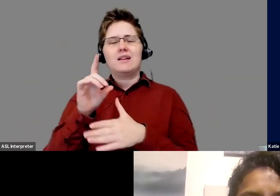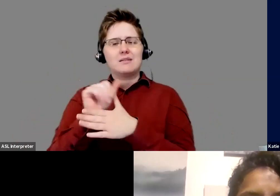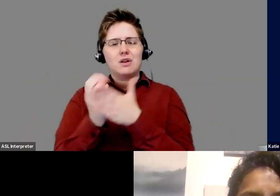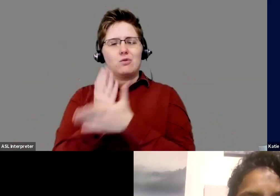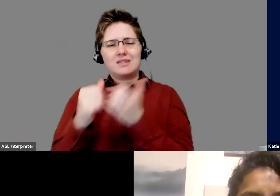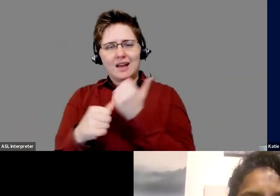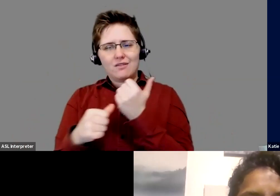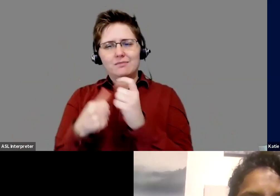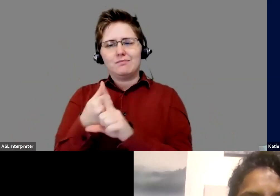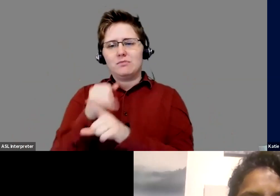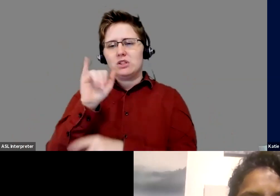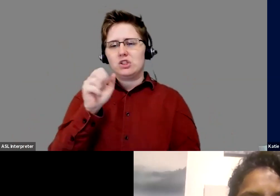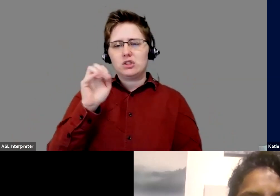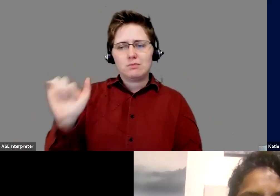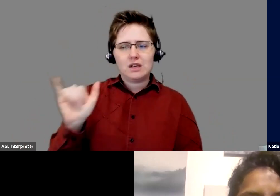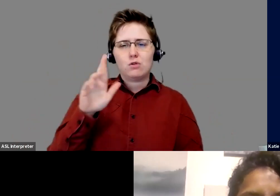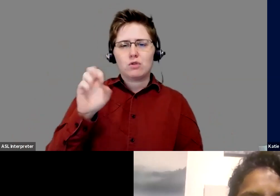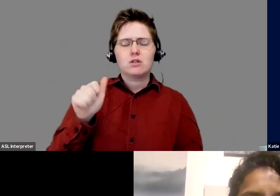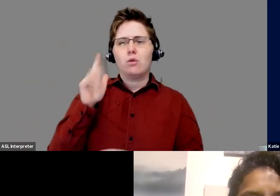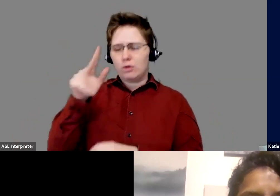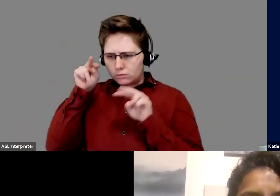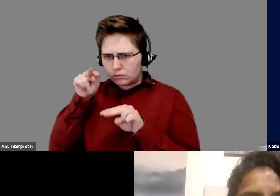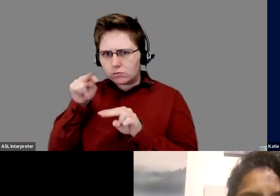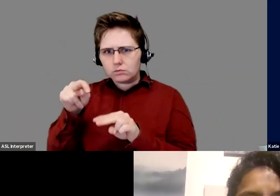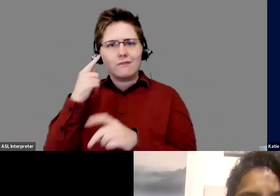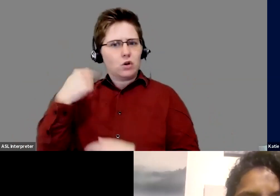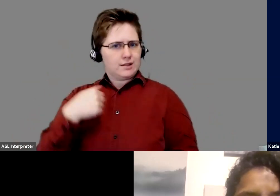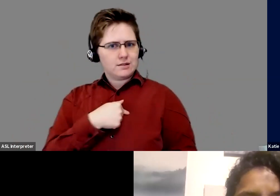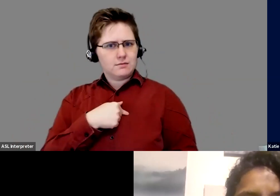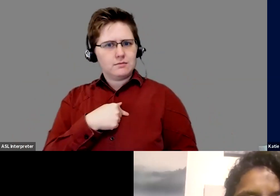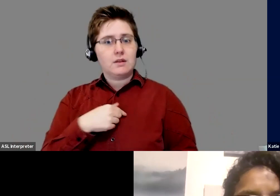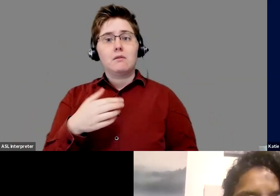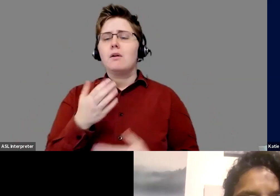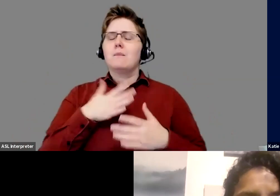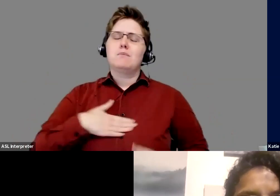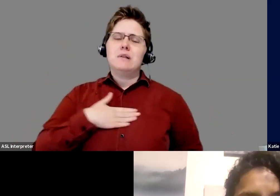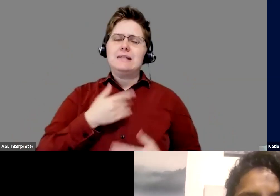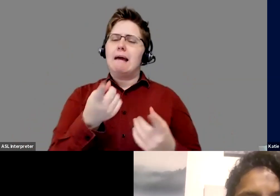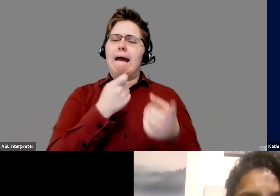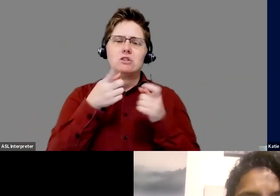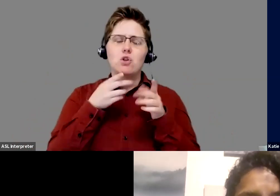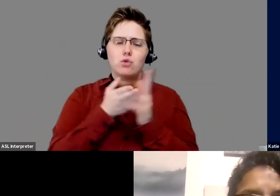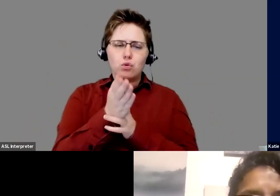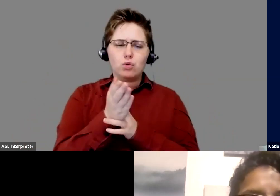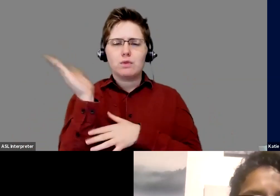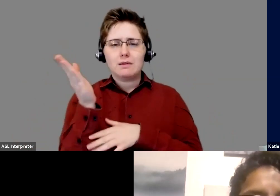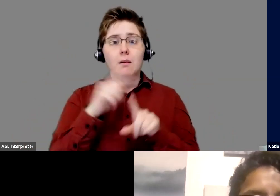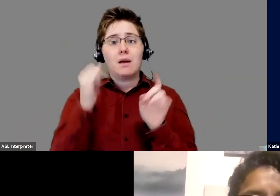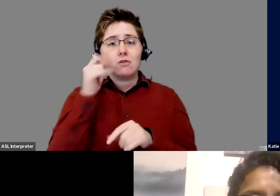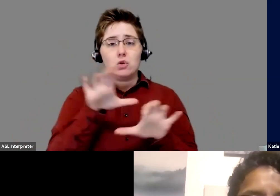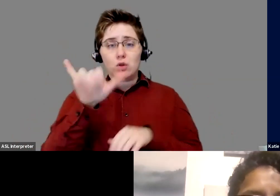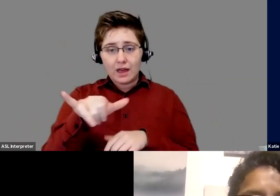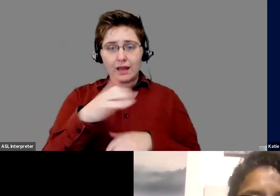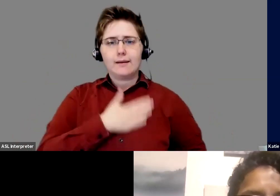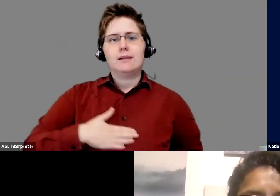Russell, will keep track of those questions for us. So feel free to ask questions throughout the presentation, but if you do so, we do